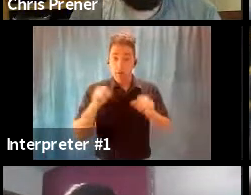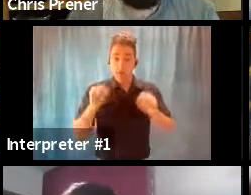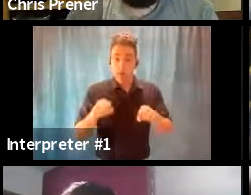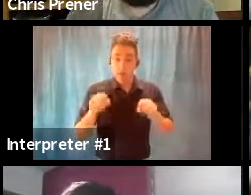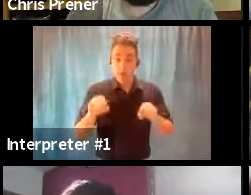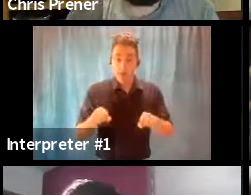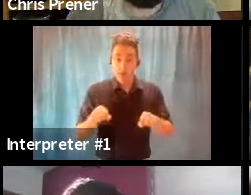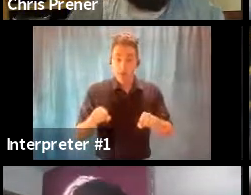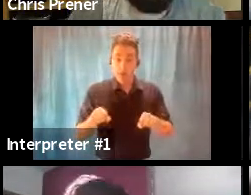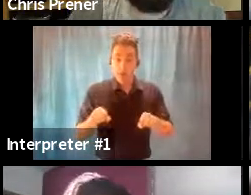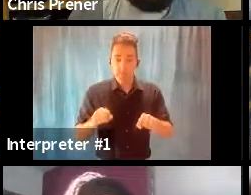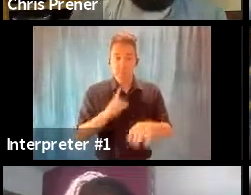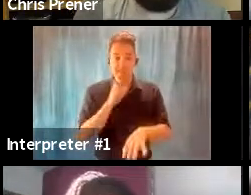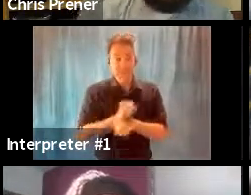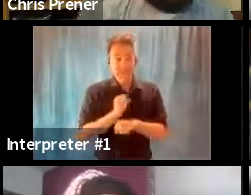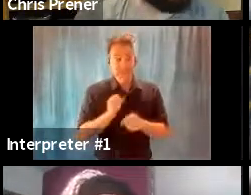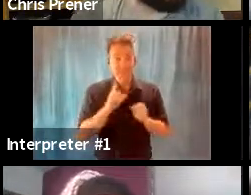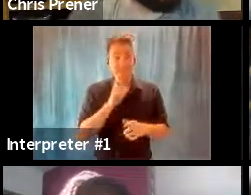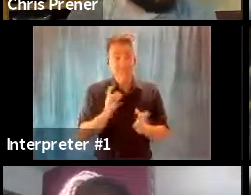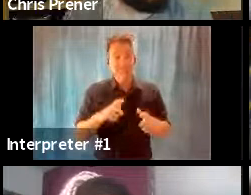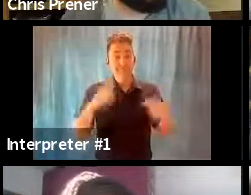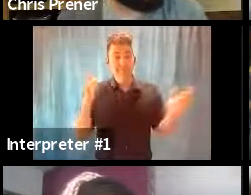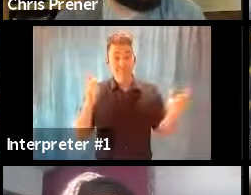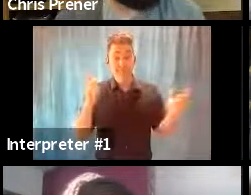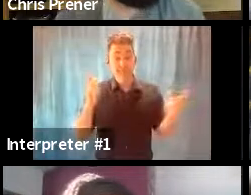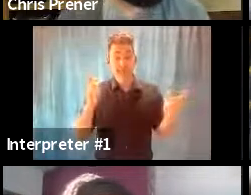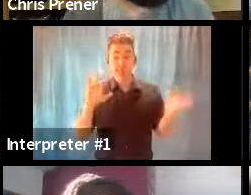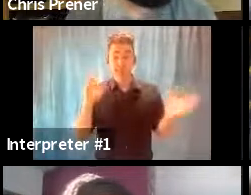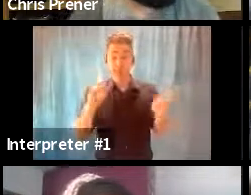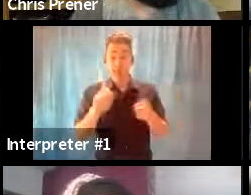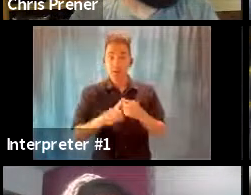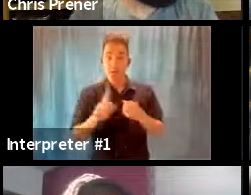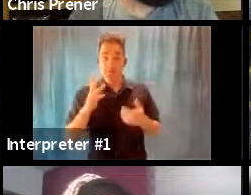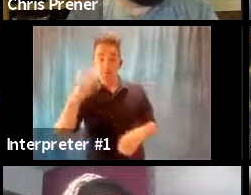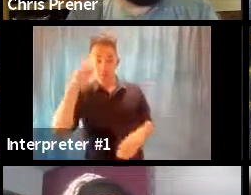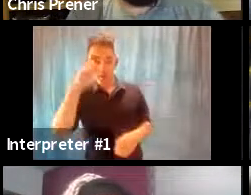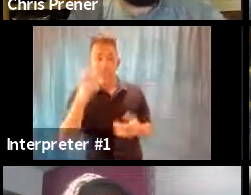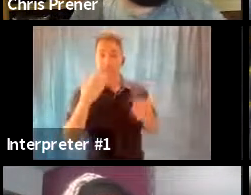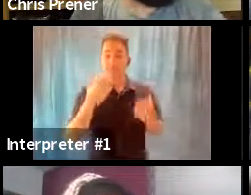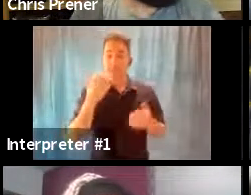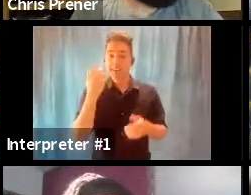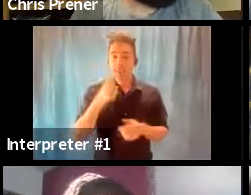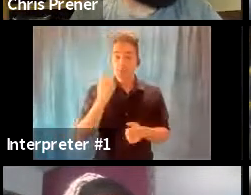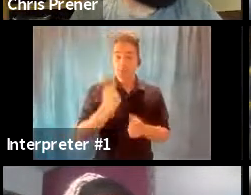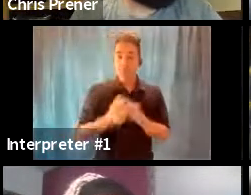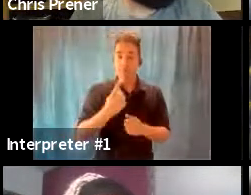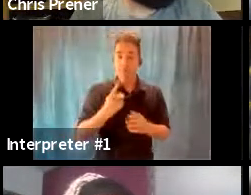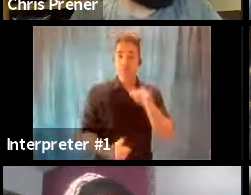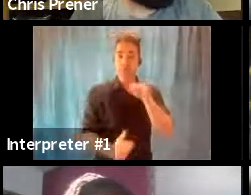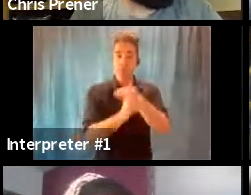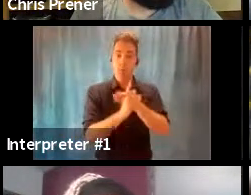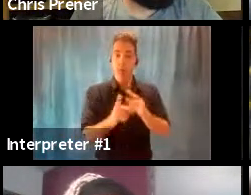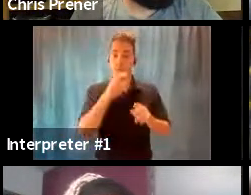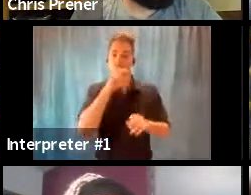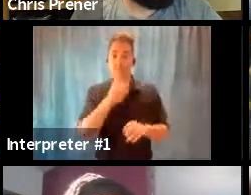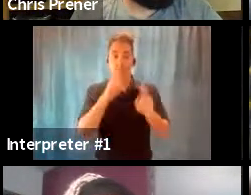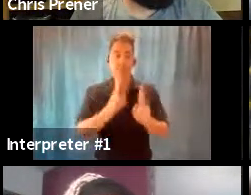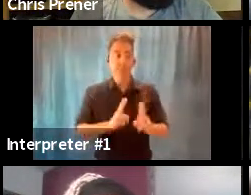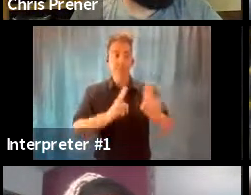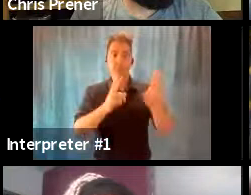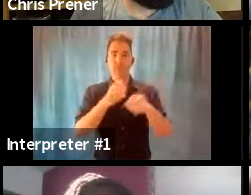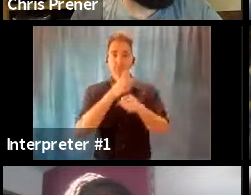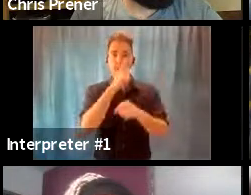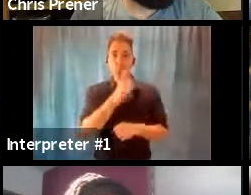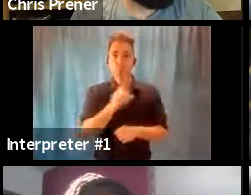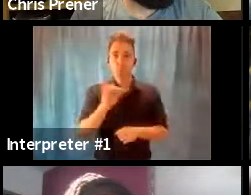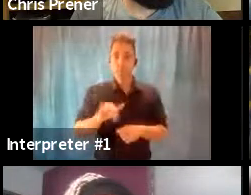the only way we have to realize that potential. So thank you all for being here. It's an honor to play a small part in making that